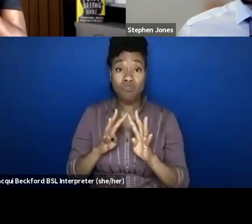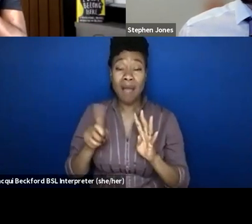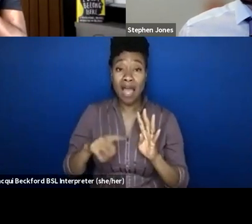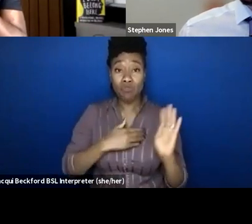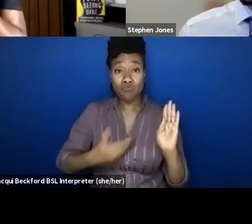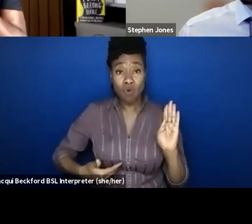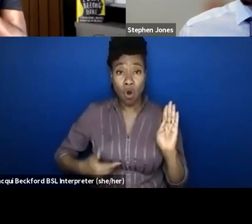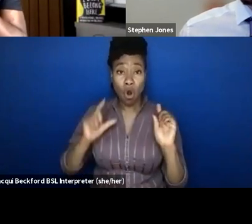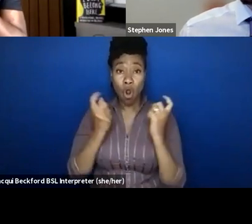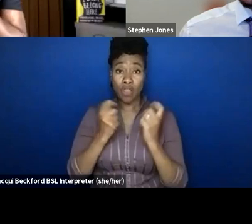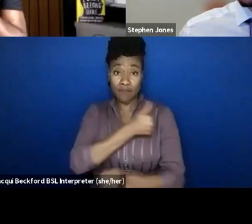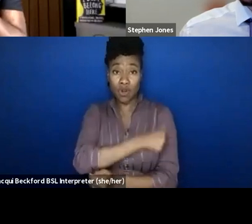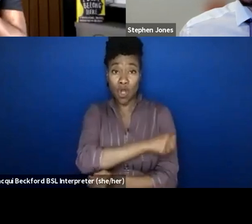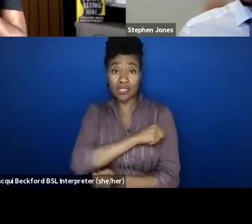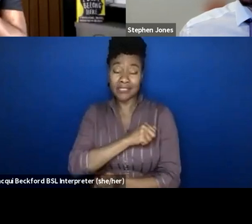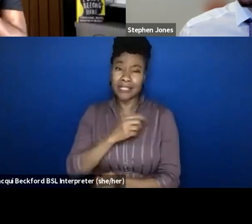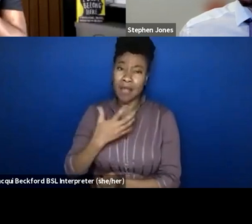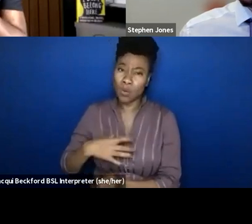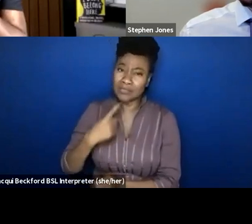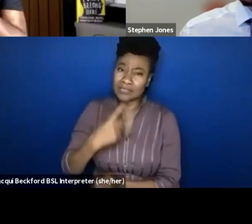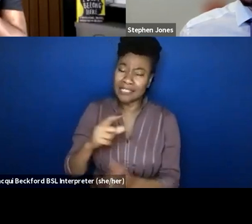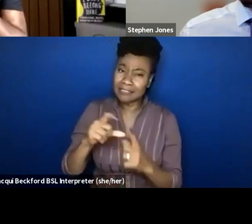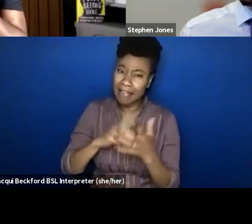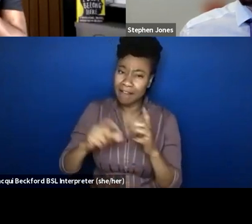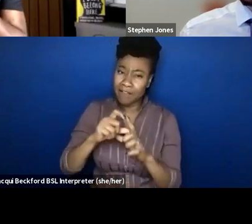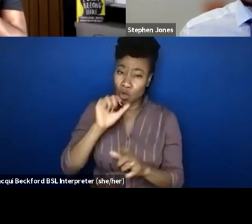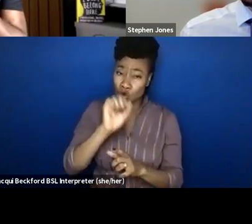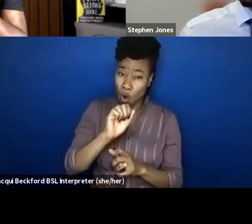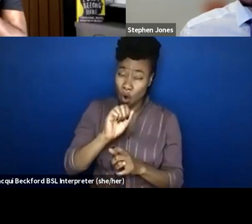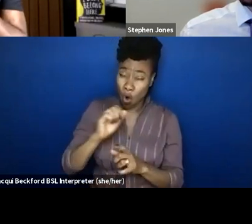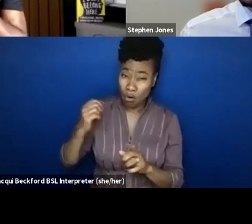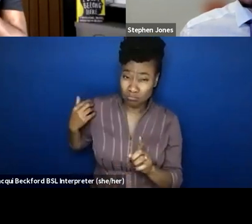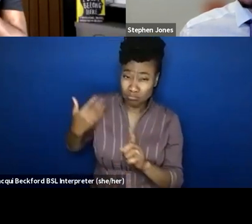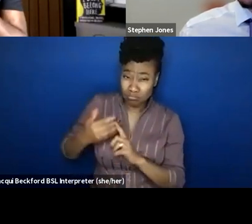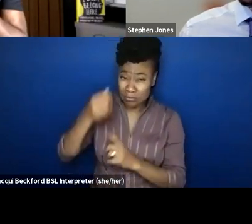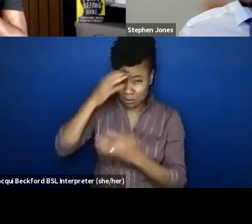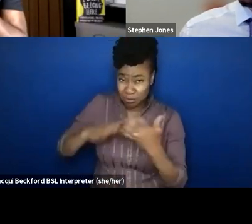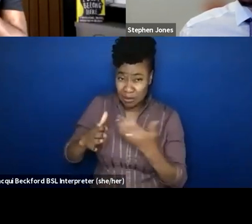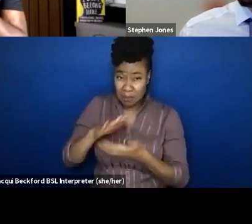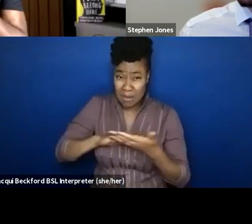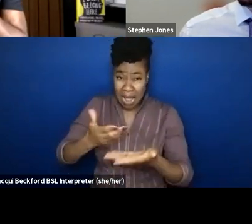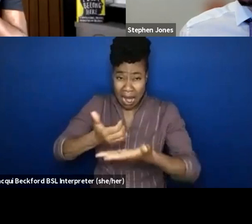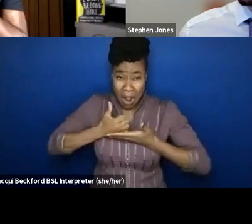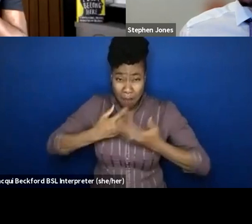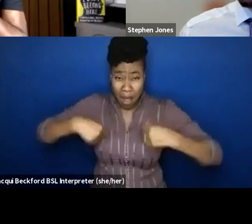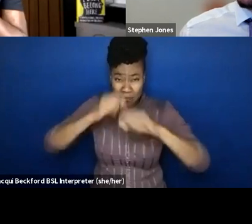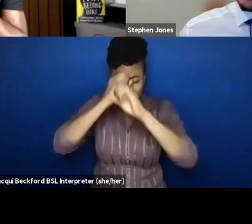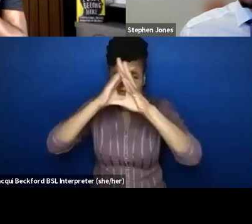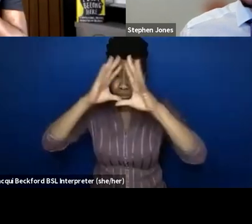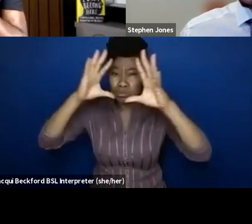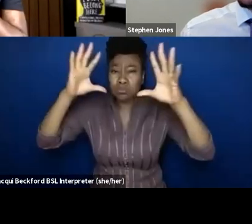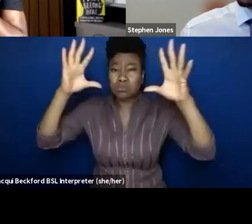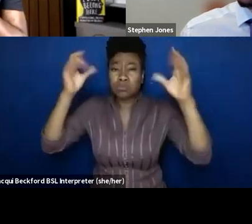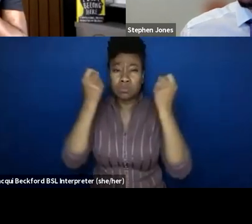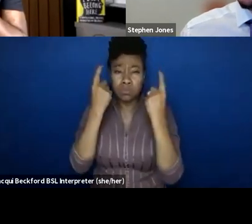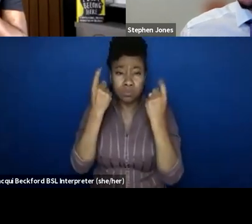David, your journey has given us insight into experiences most of us can only imagine. Sharing your life events the way you have